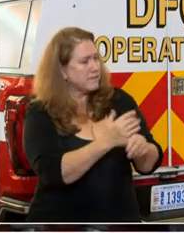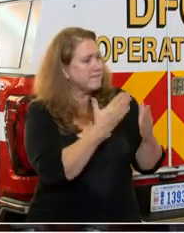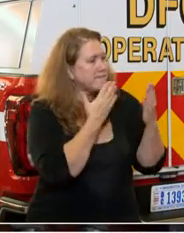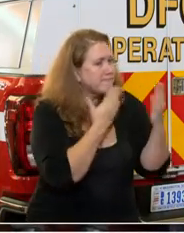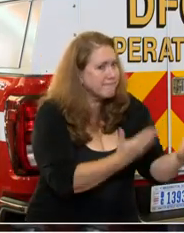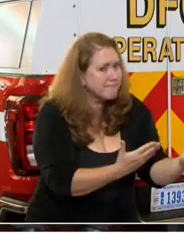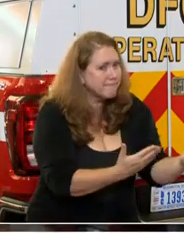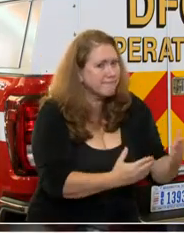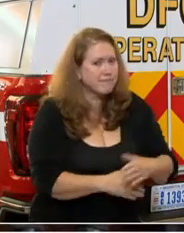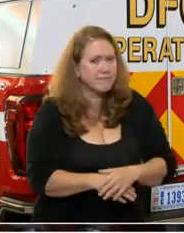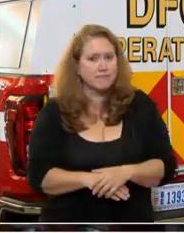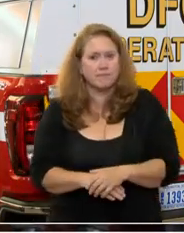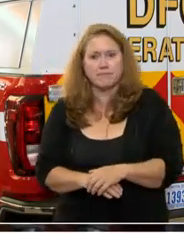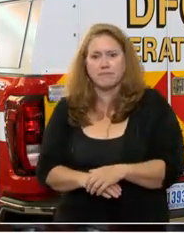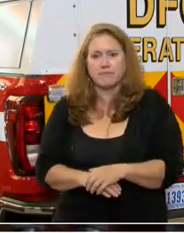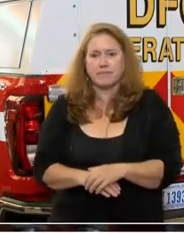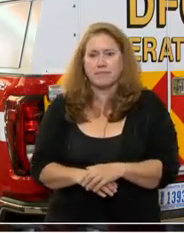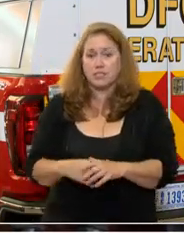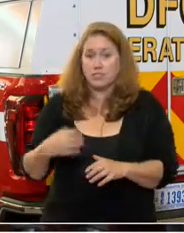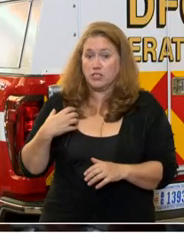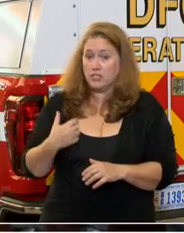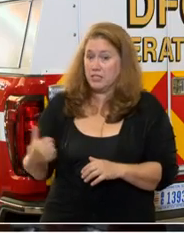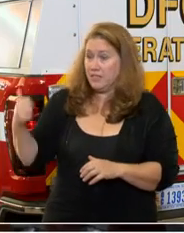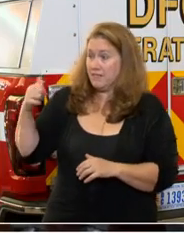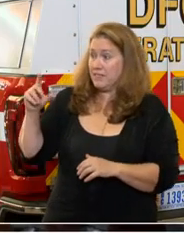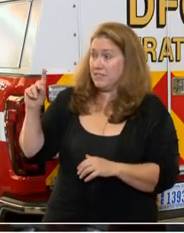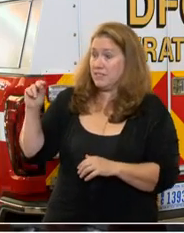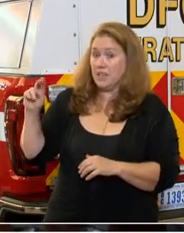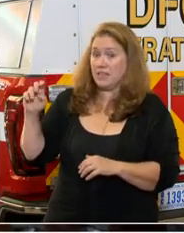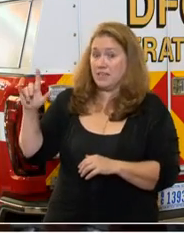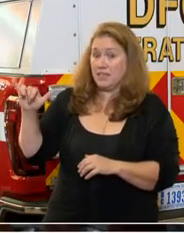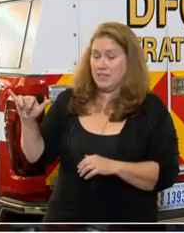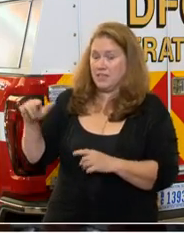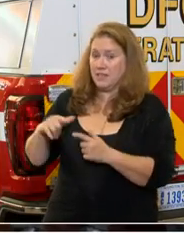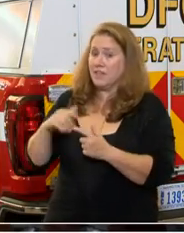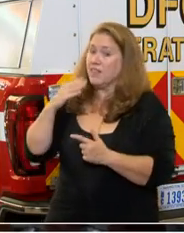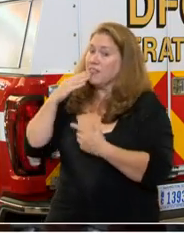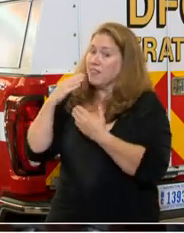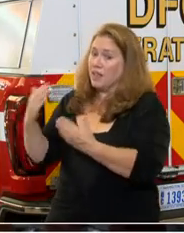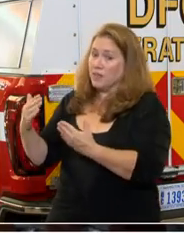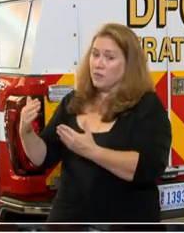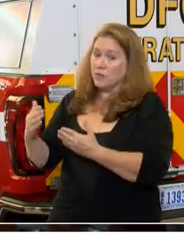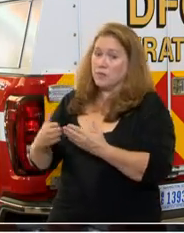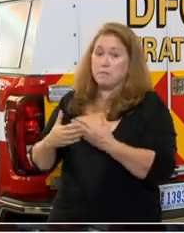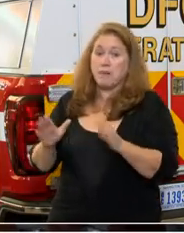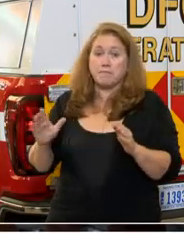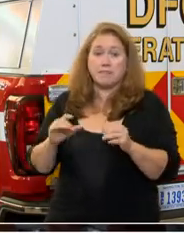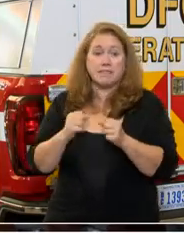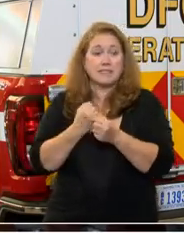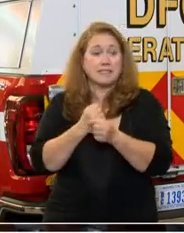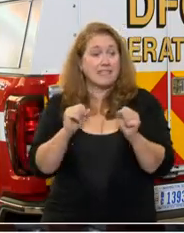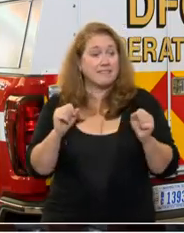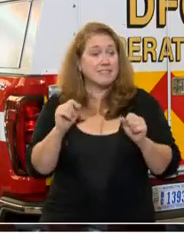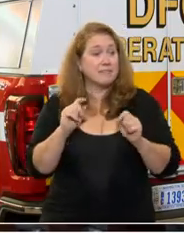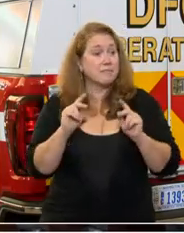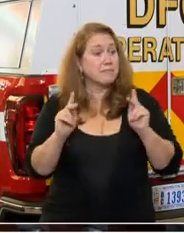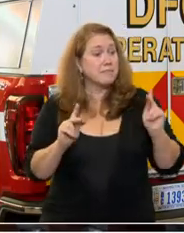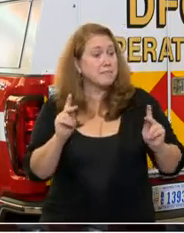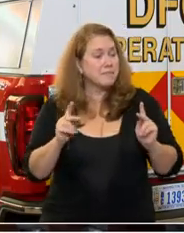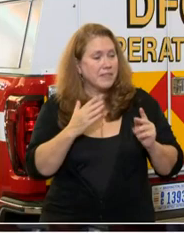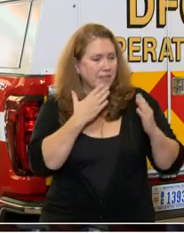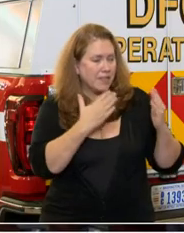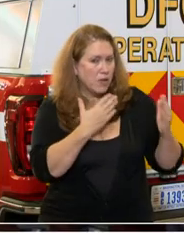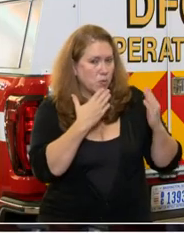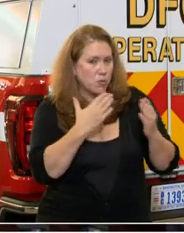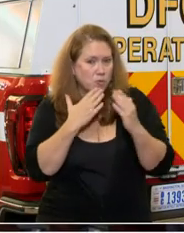entire public safety team in DC government, our police department, our